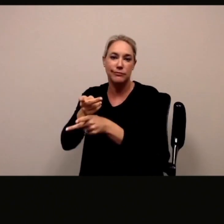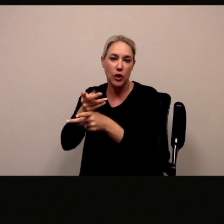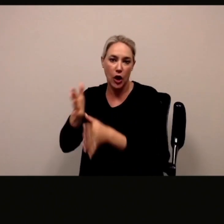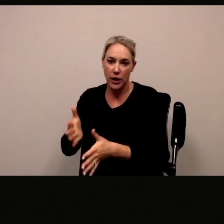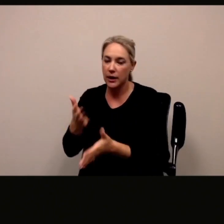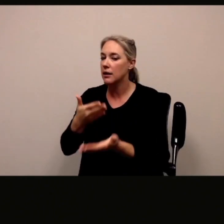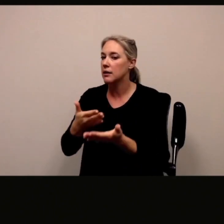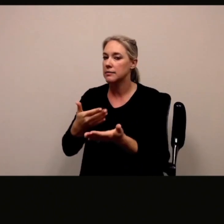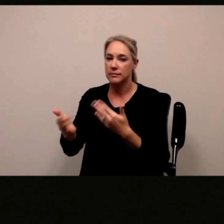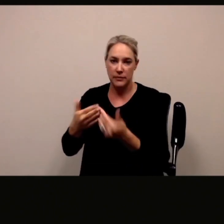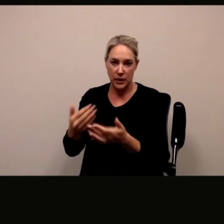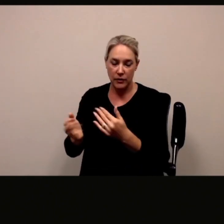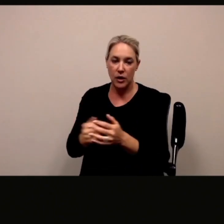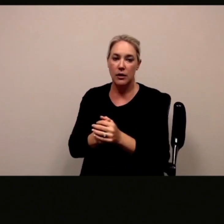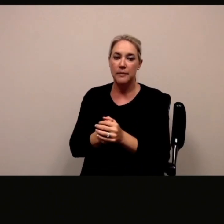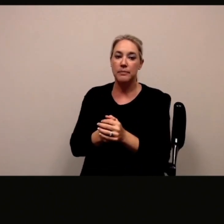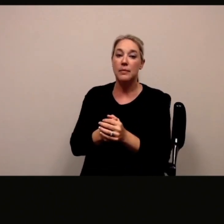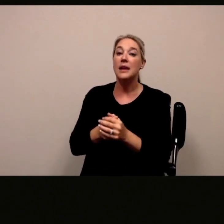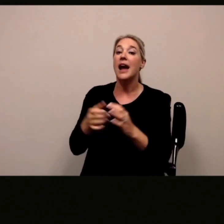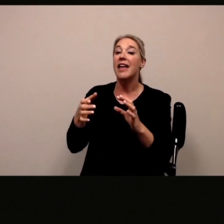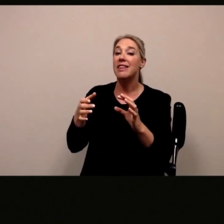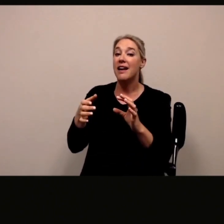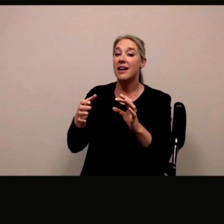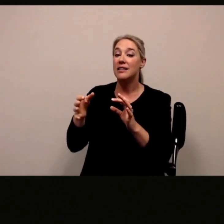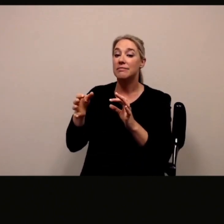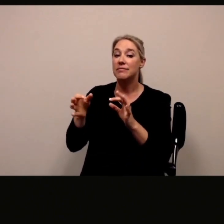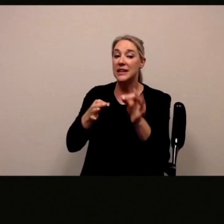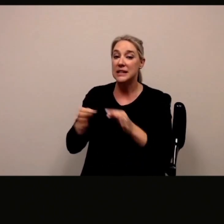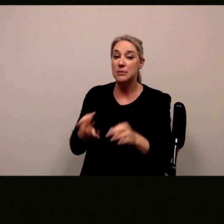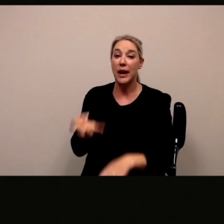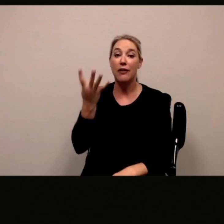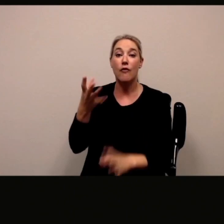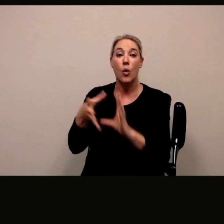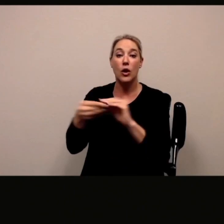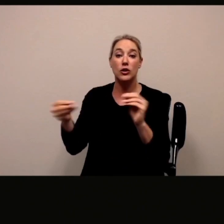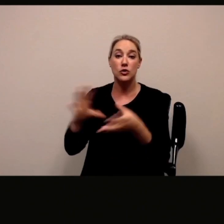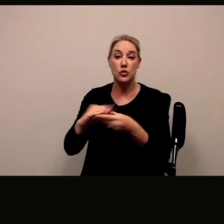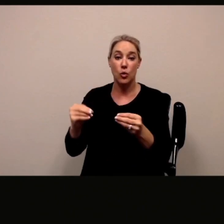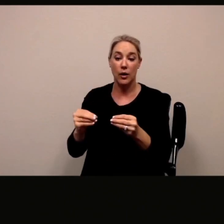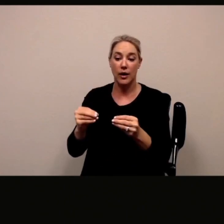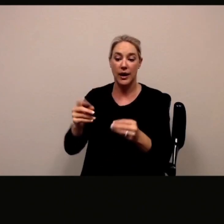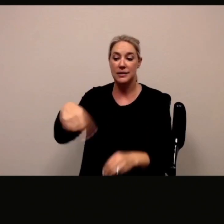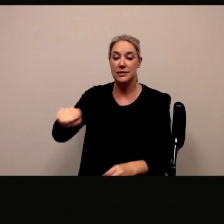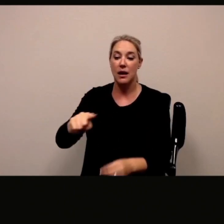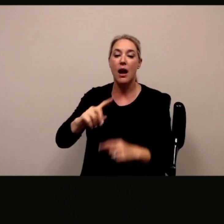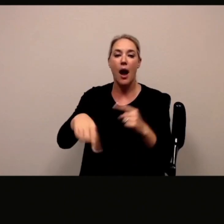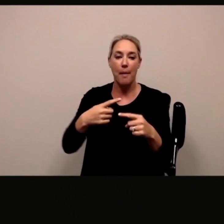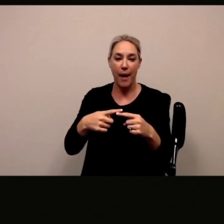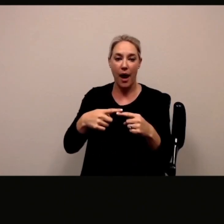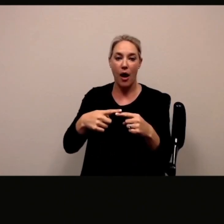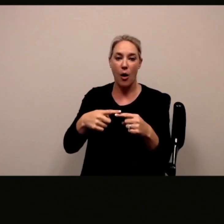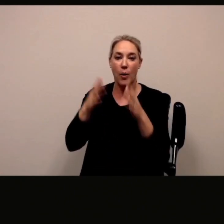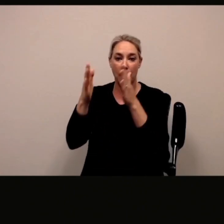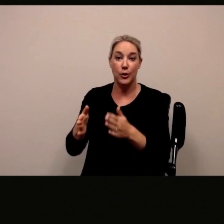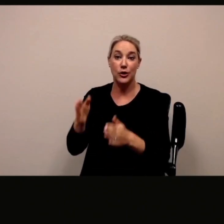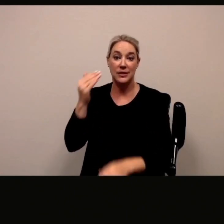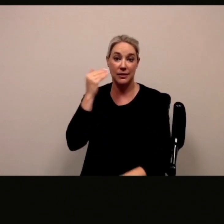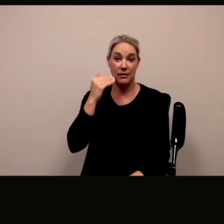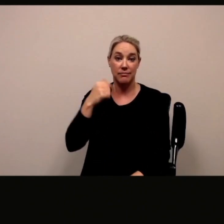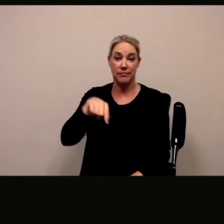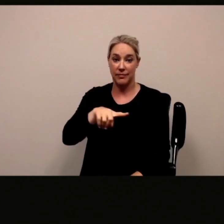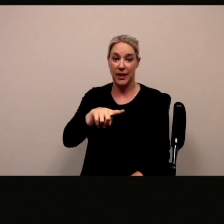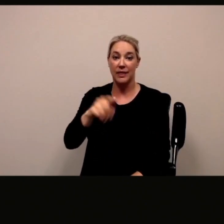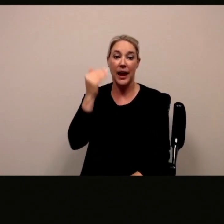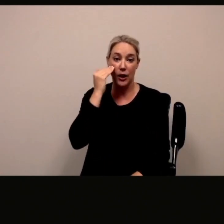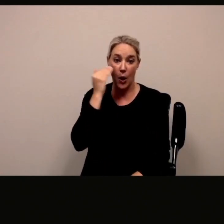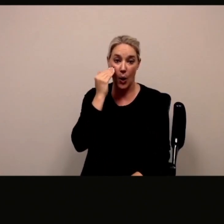have them tell 4 stories about people they know. Take those stories, if you're able to have a cell phone or even a Chromebook, just bring it